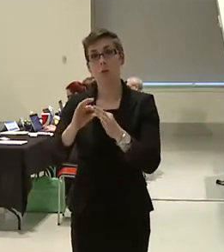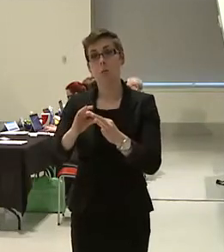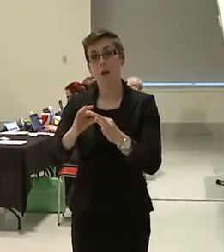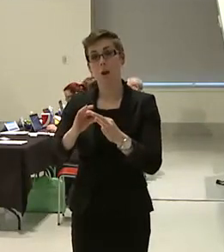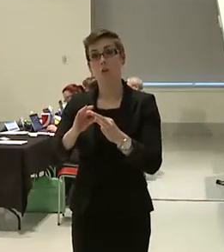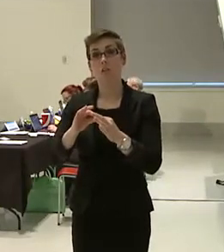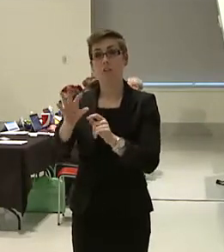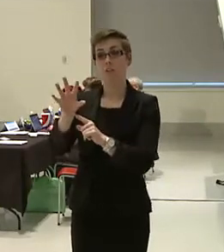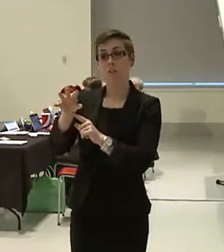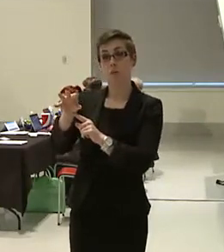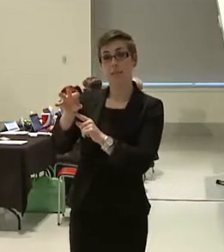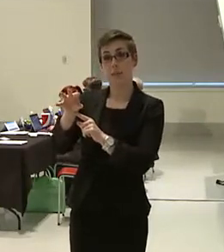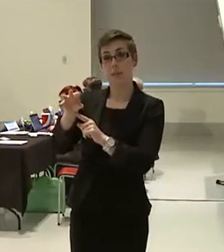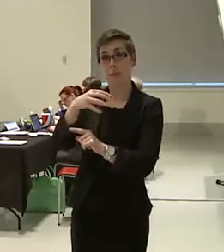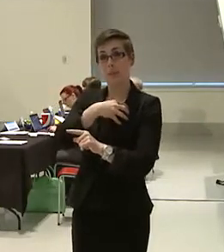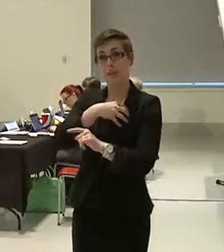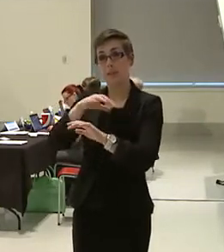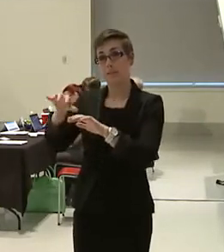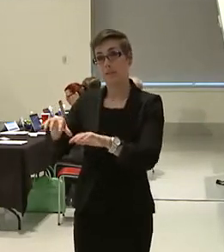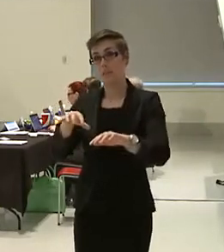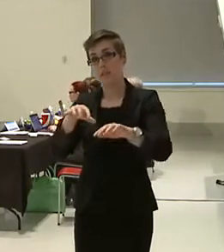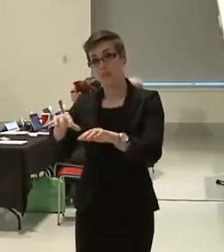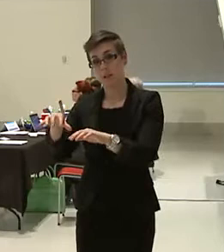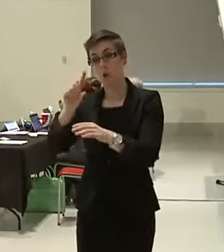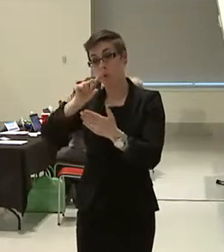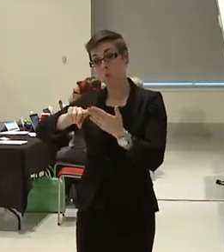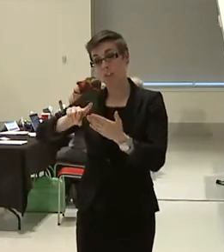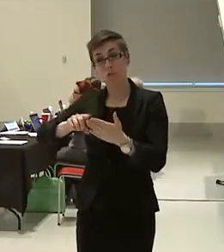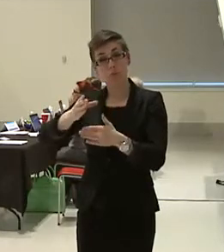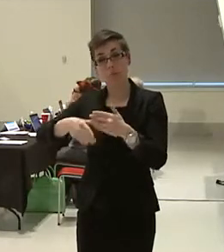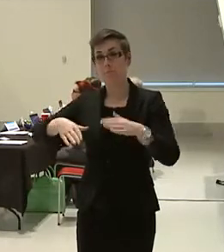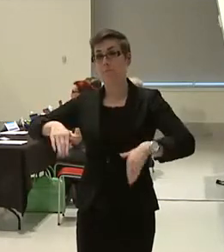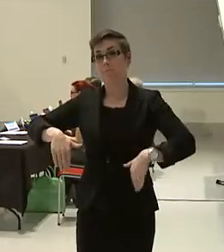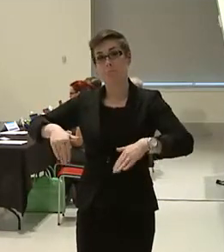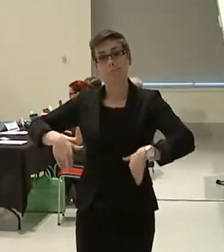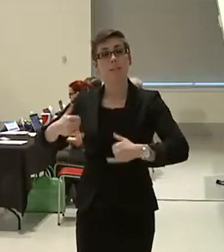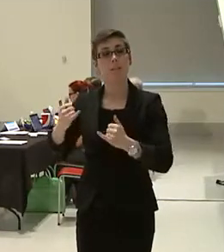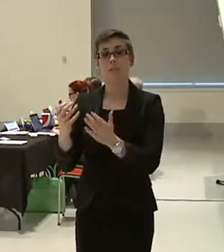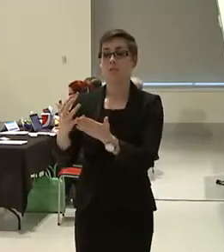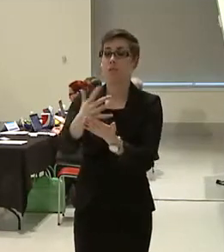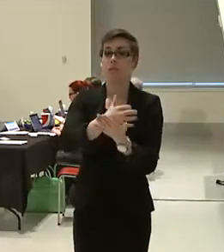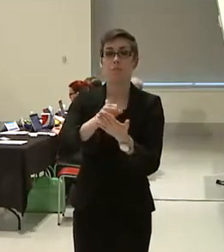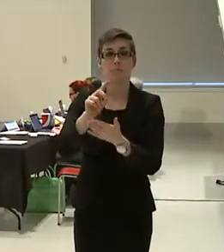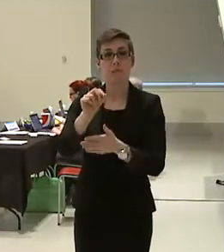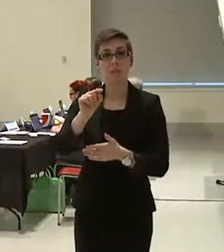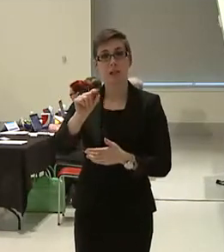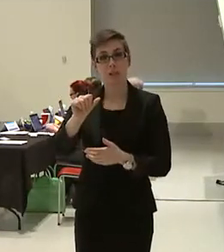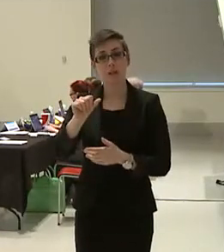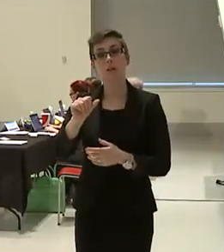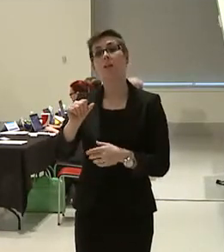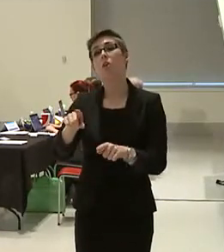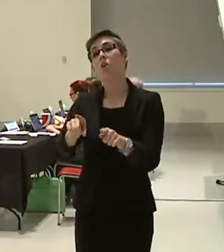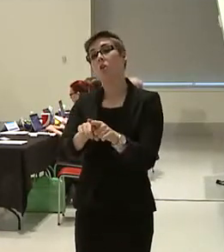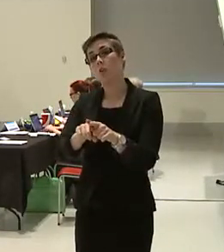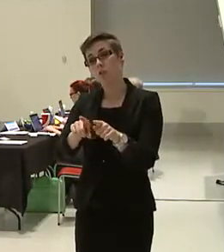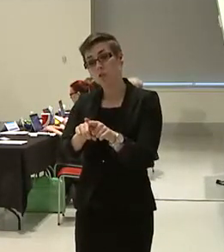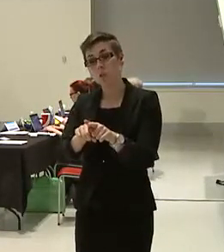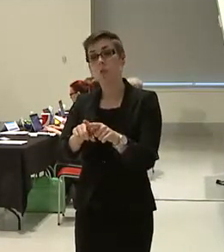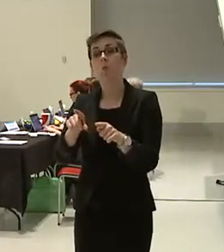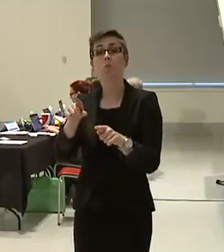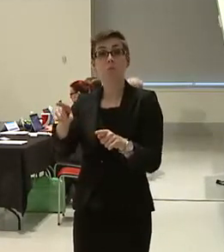of police. The research isn't complete yet. We're gathering a lot of information. There's also a movement in